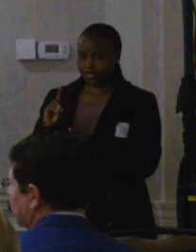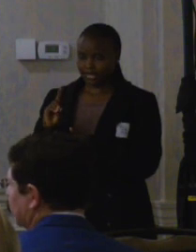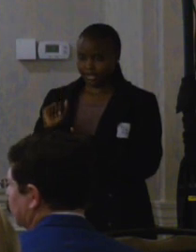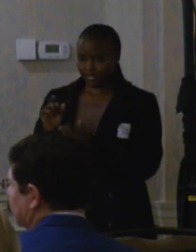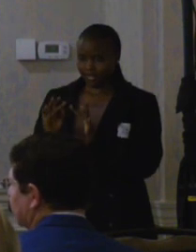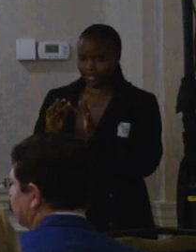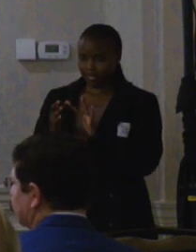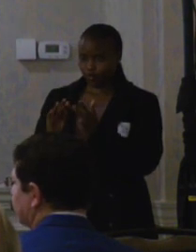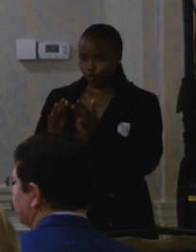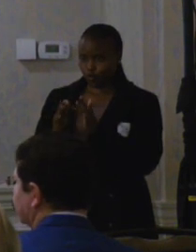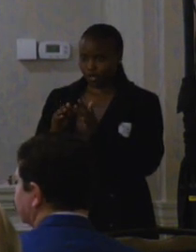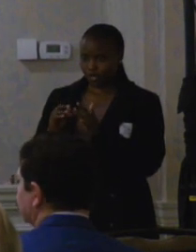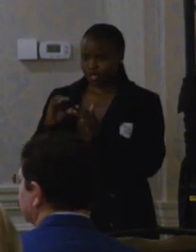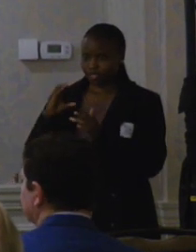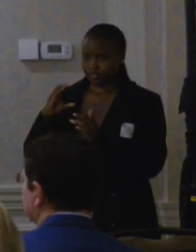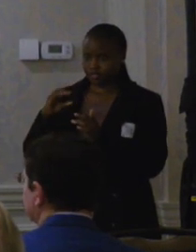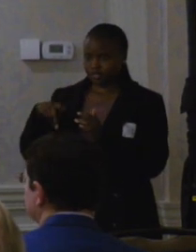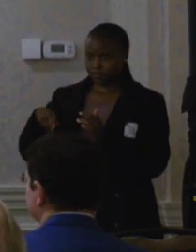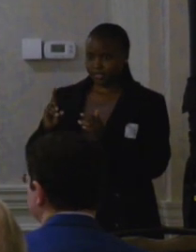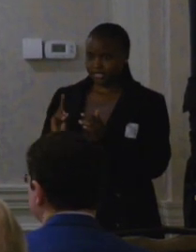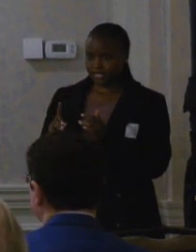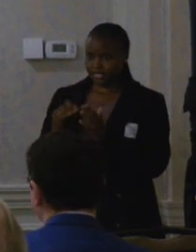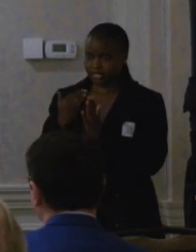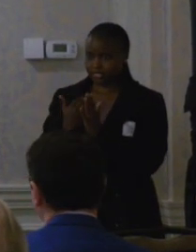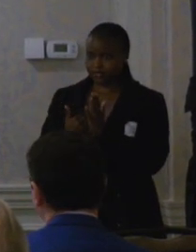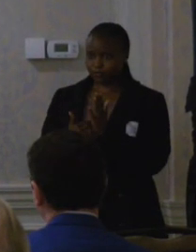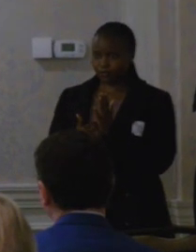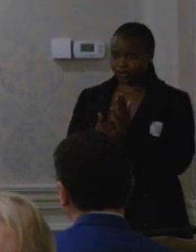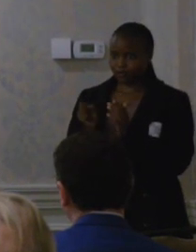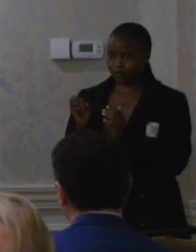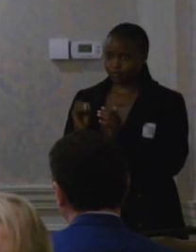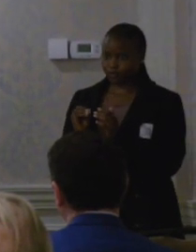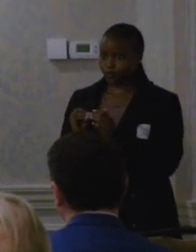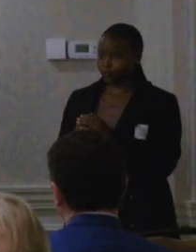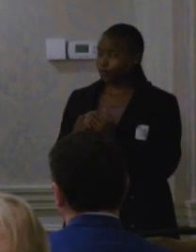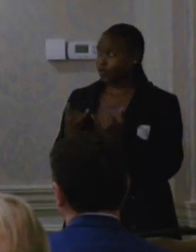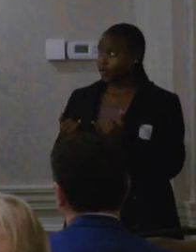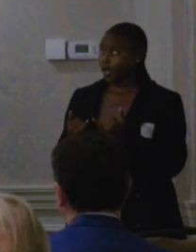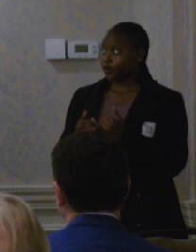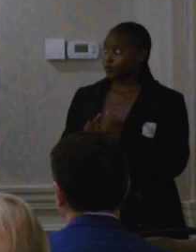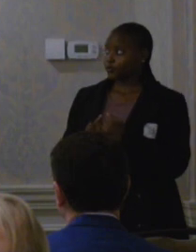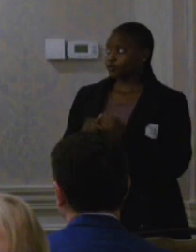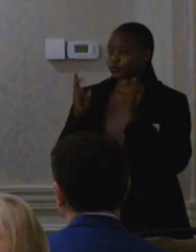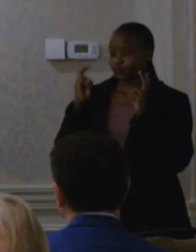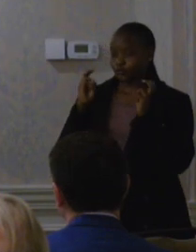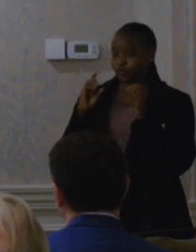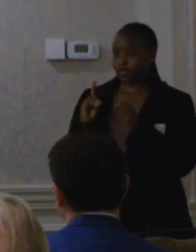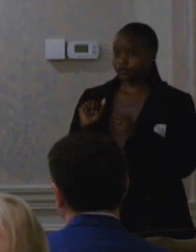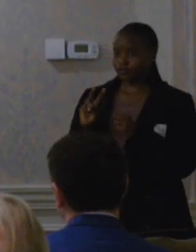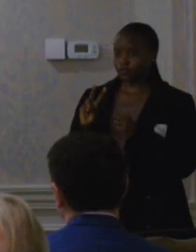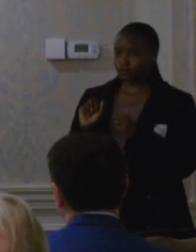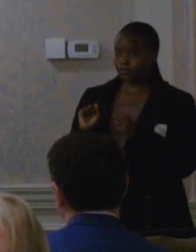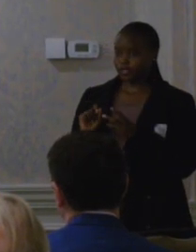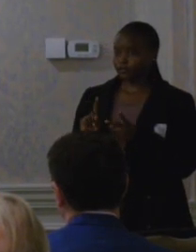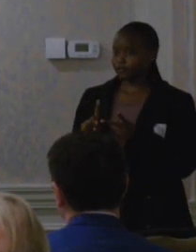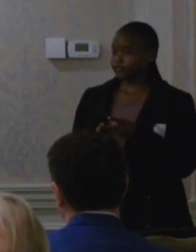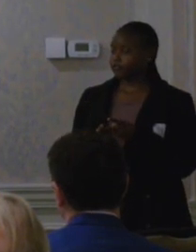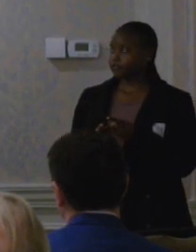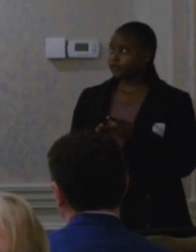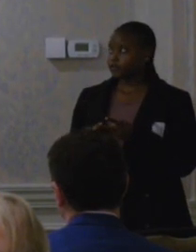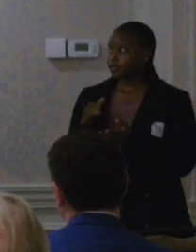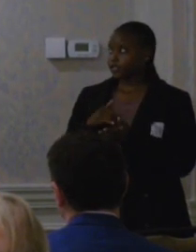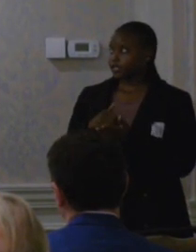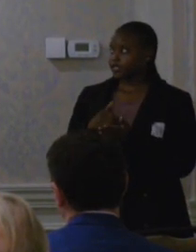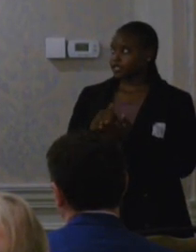online CPD programs. So we have already heard from Dave and from the insights